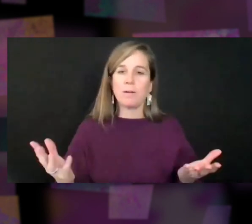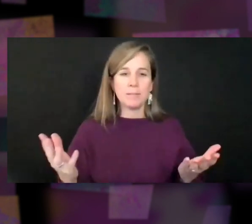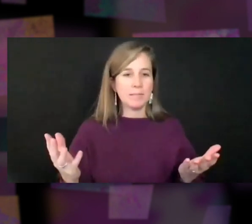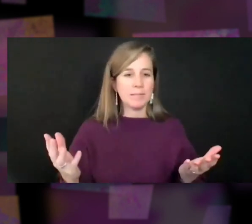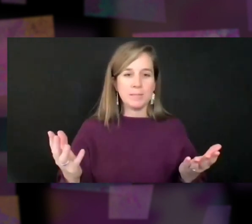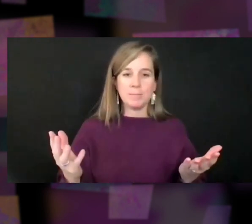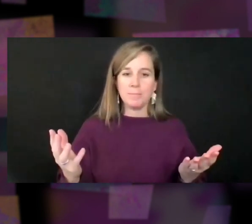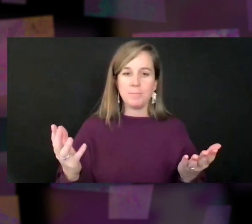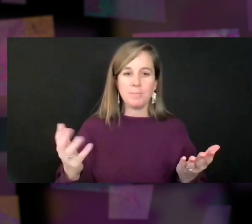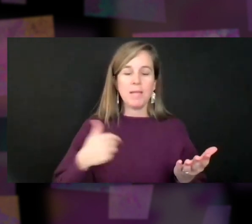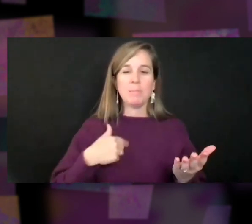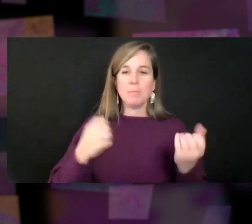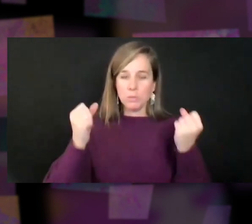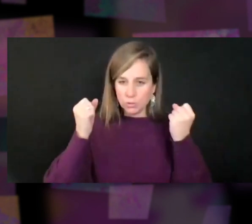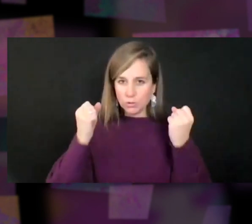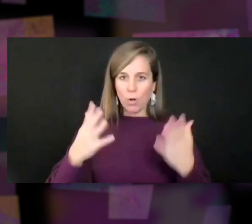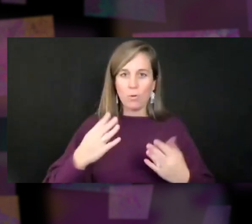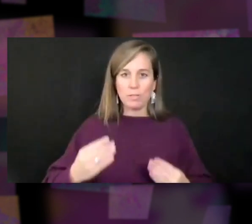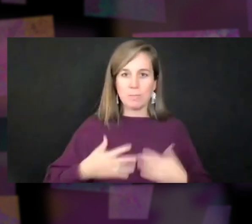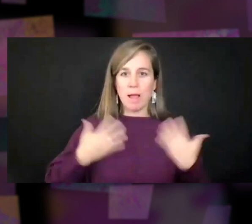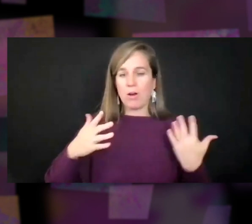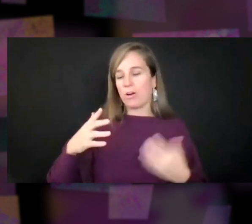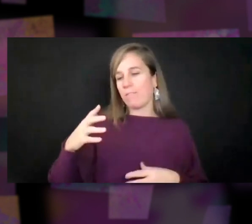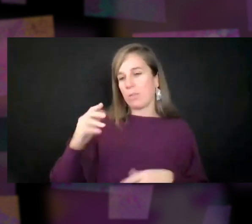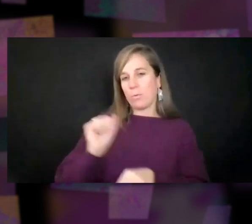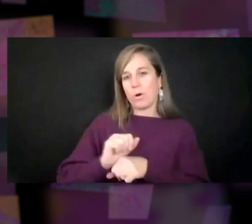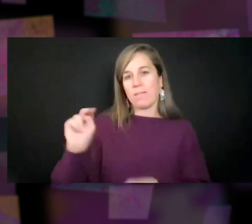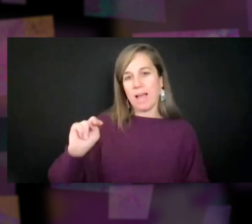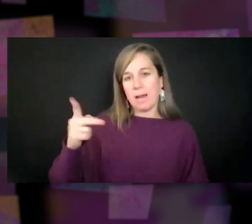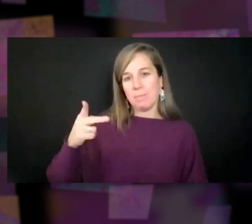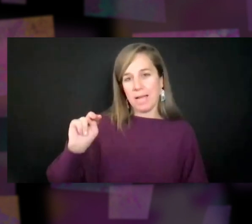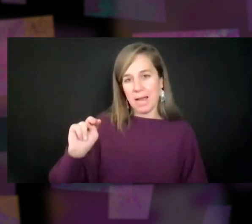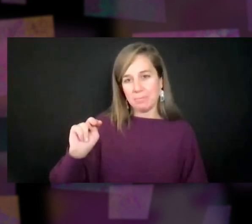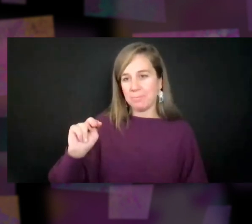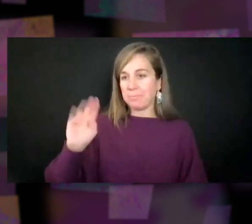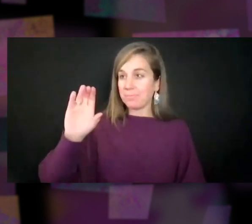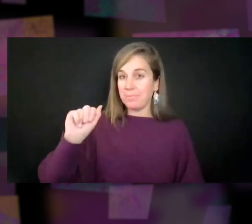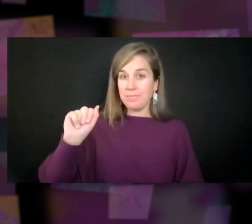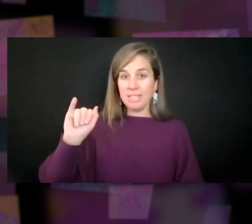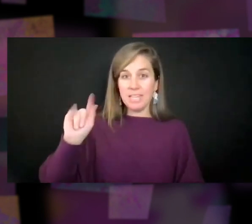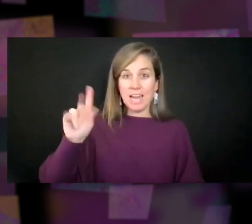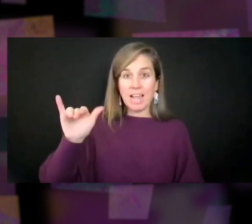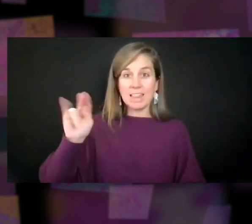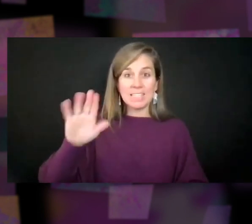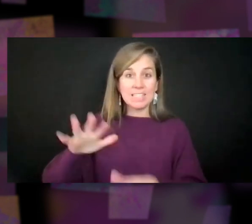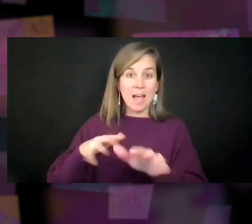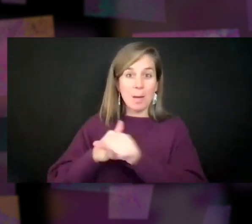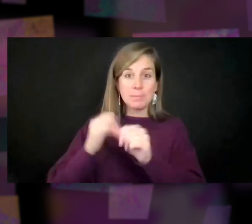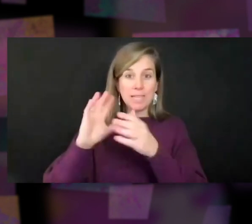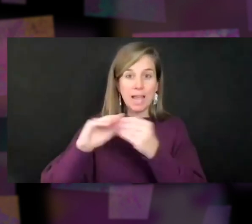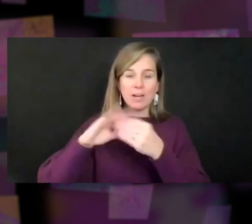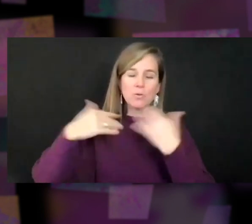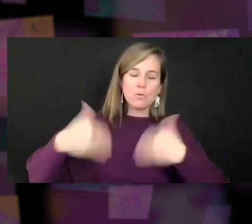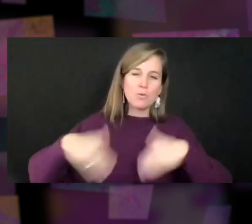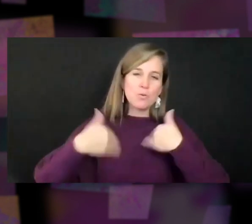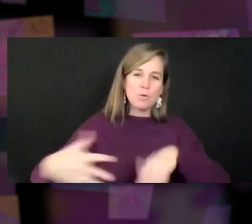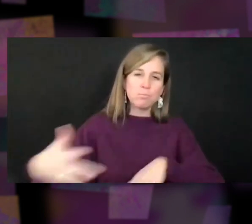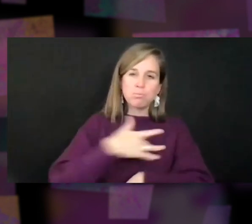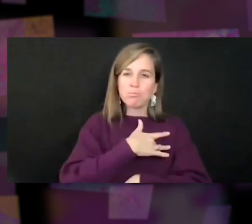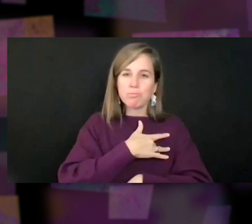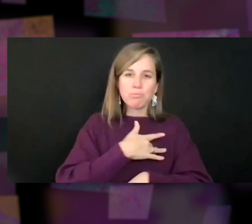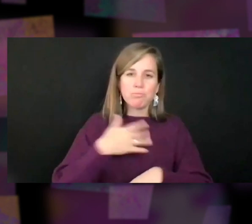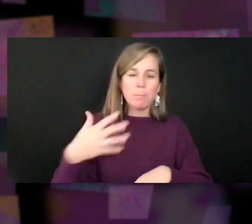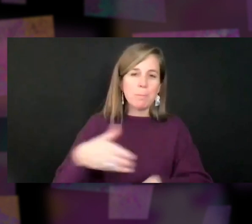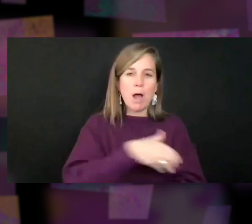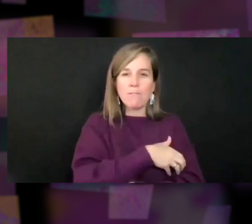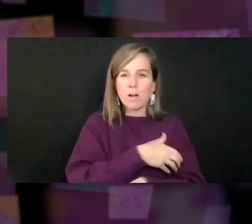inspired and motivated by the work of NPN. Caitlin's update was so powerful and meaningful to me. How can we